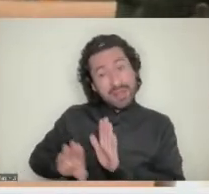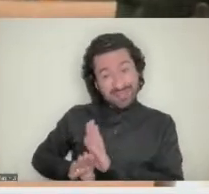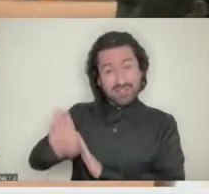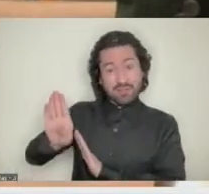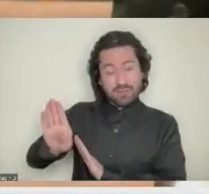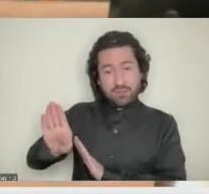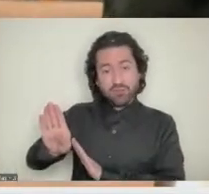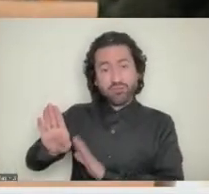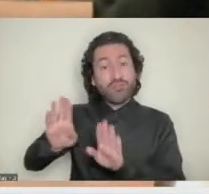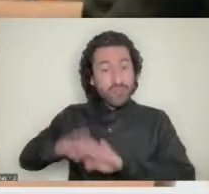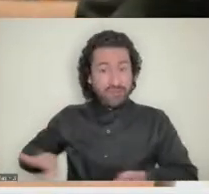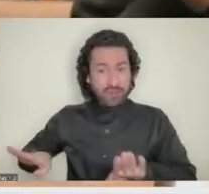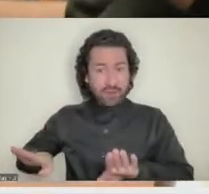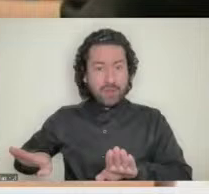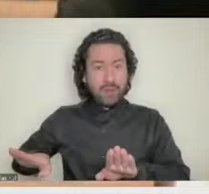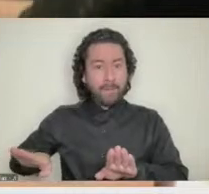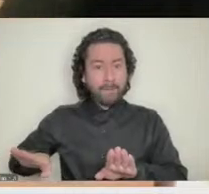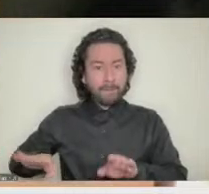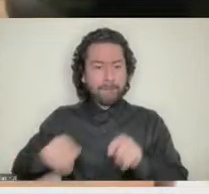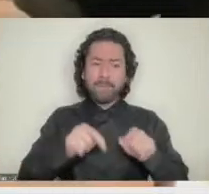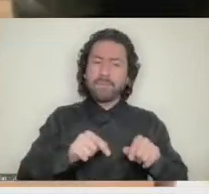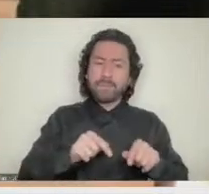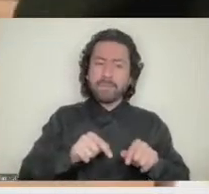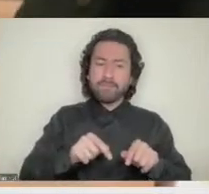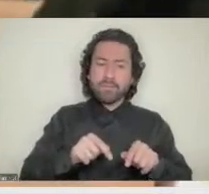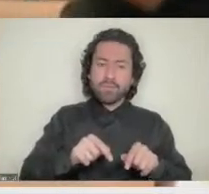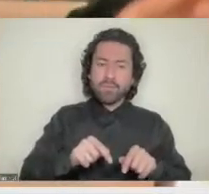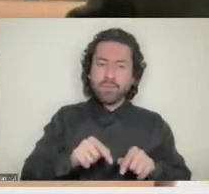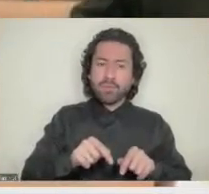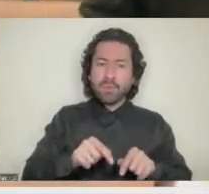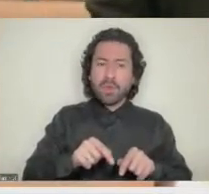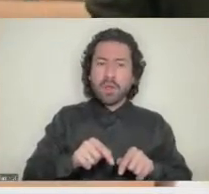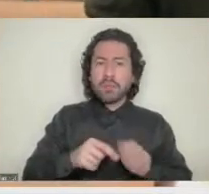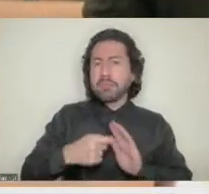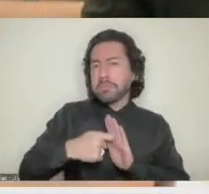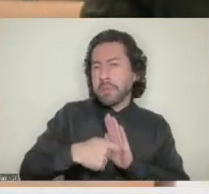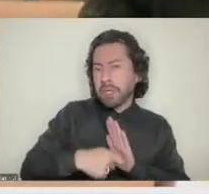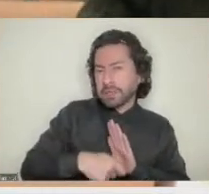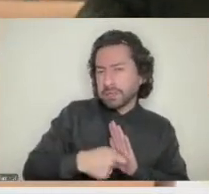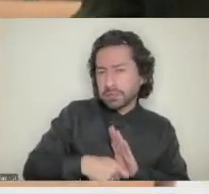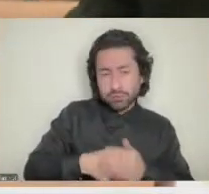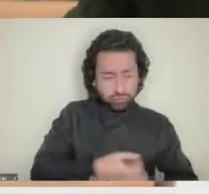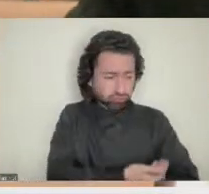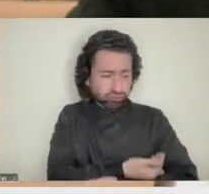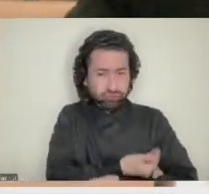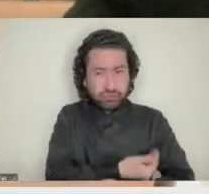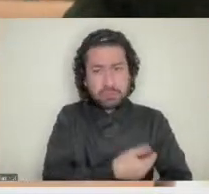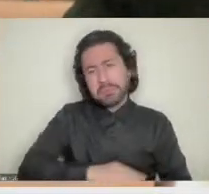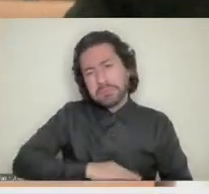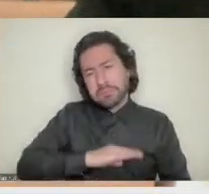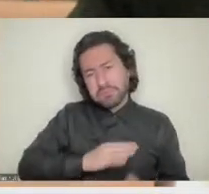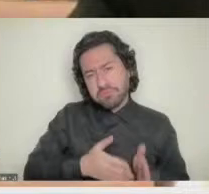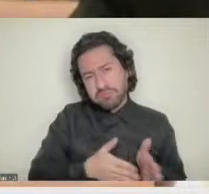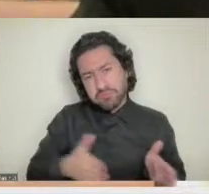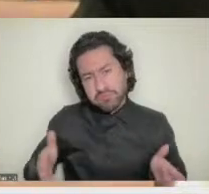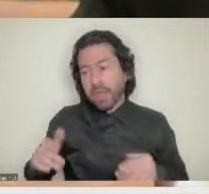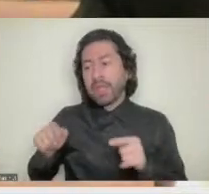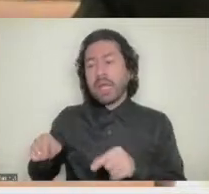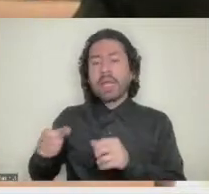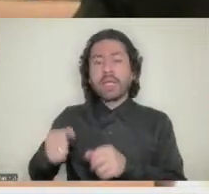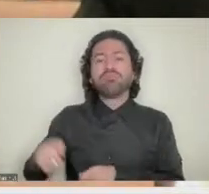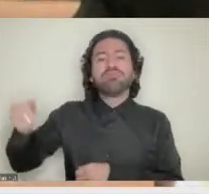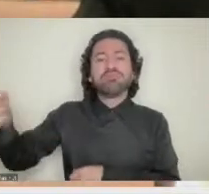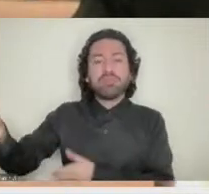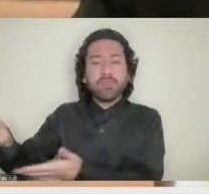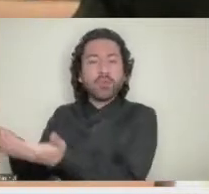development centers, and because they're from the age of 0 to 2, and after that they enter schools. But we